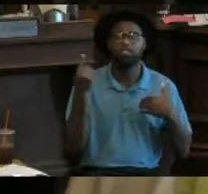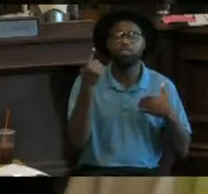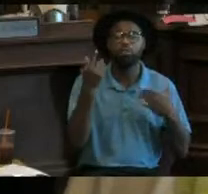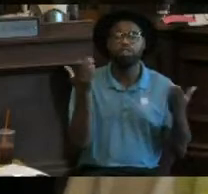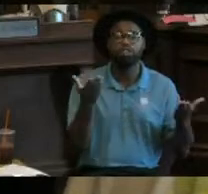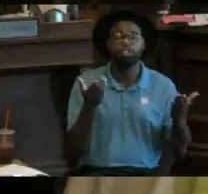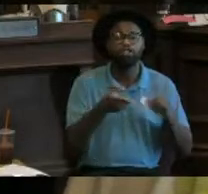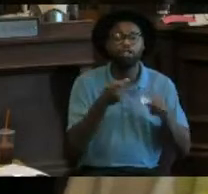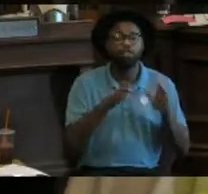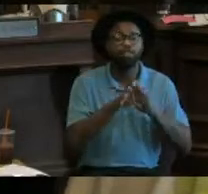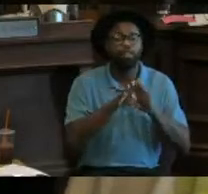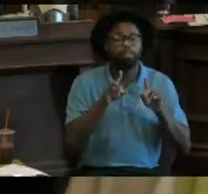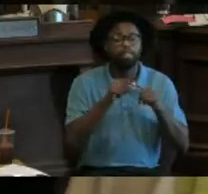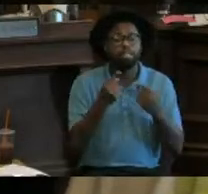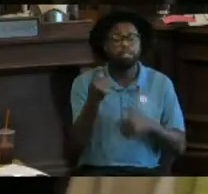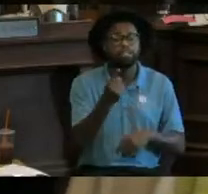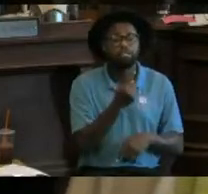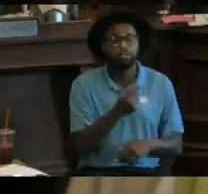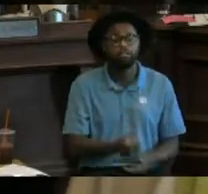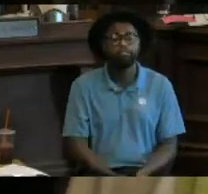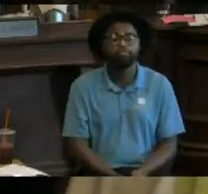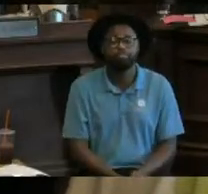from the development team come forward?